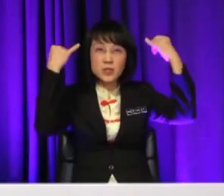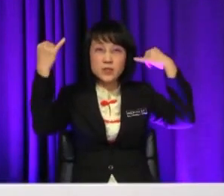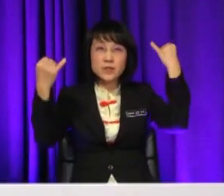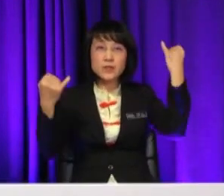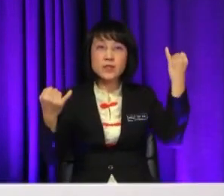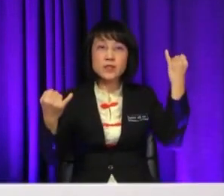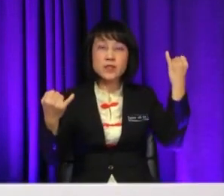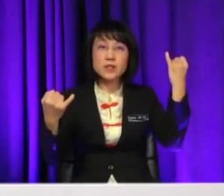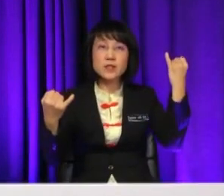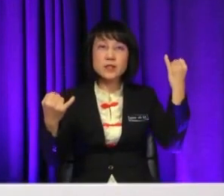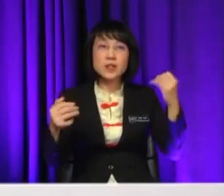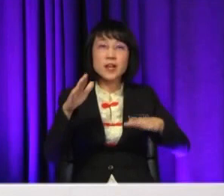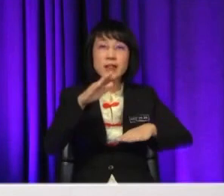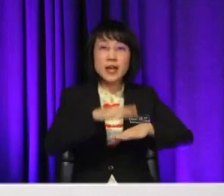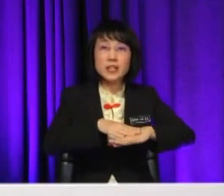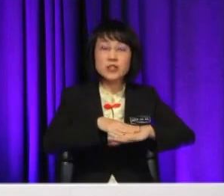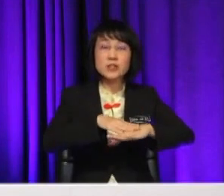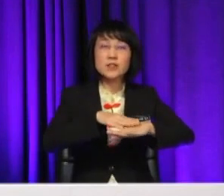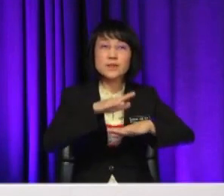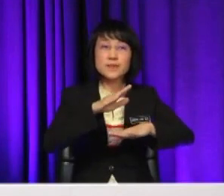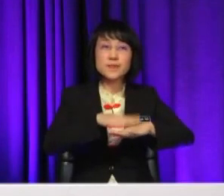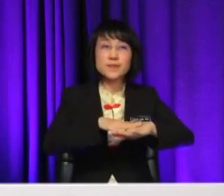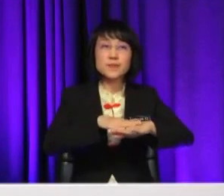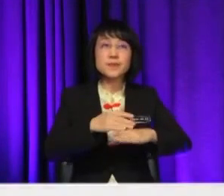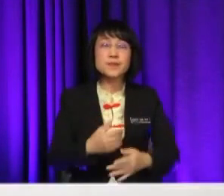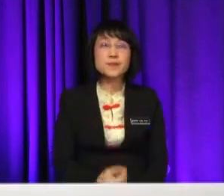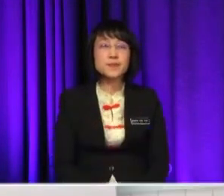what have we missed? Touch here. Okay.